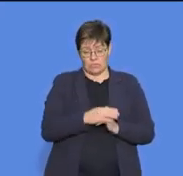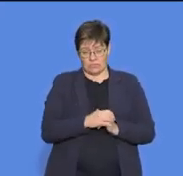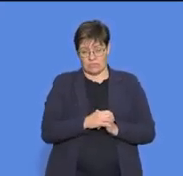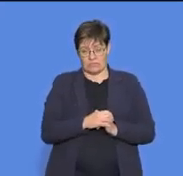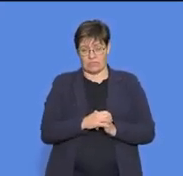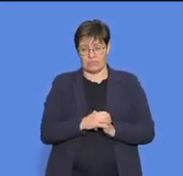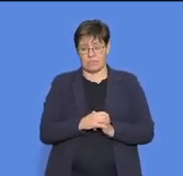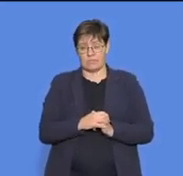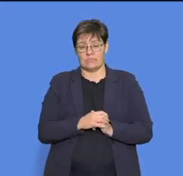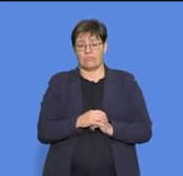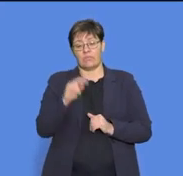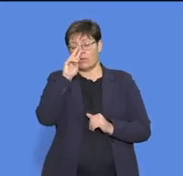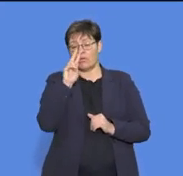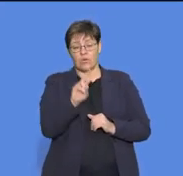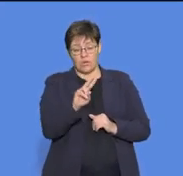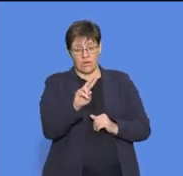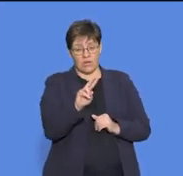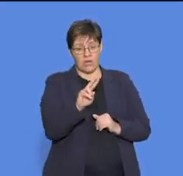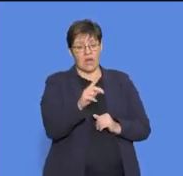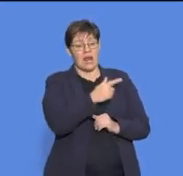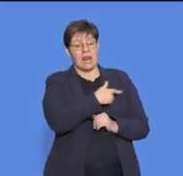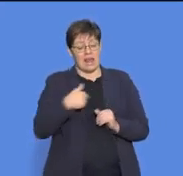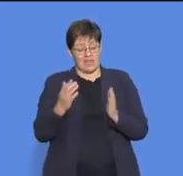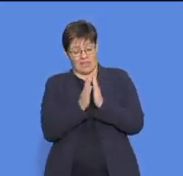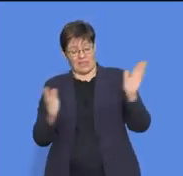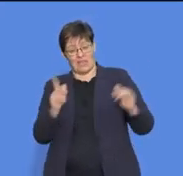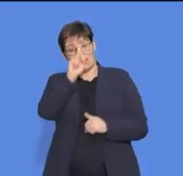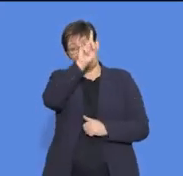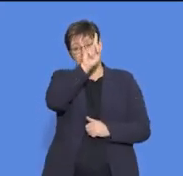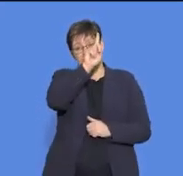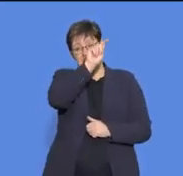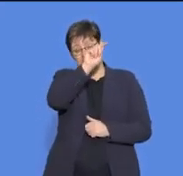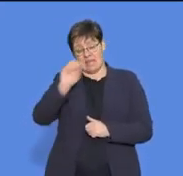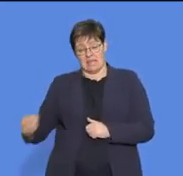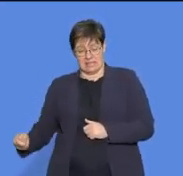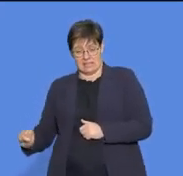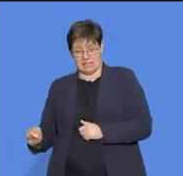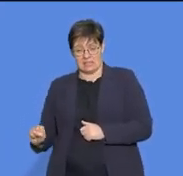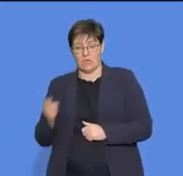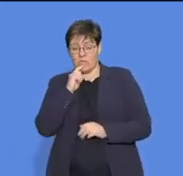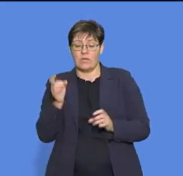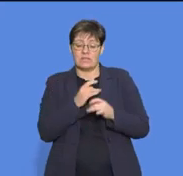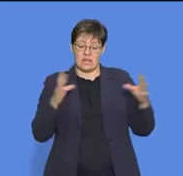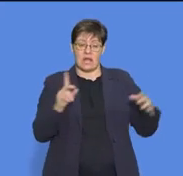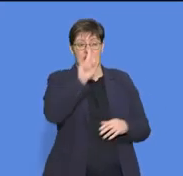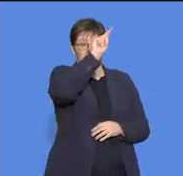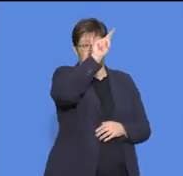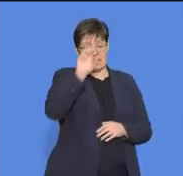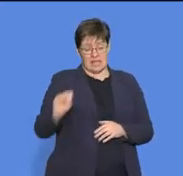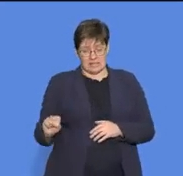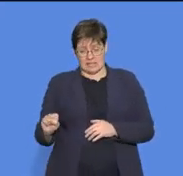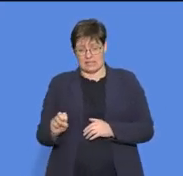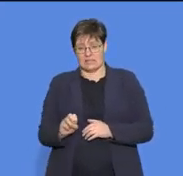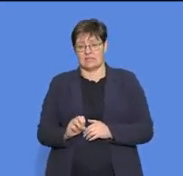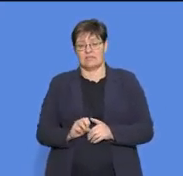triangle STU. So let's begin. Remember, we are looking for the length of TS. So because we're looking for the length of TS, we're going